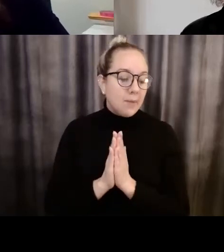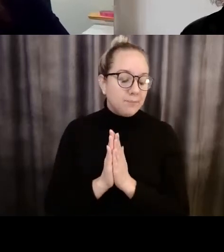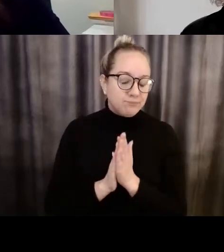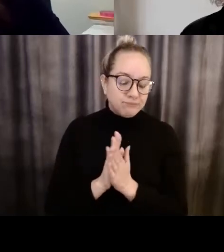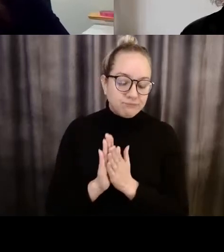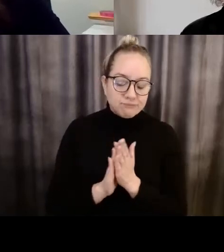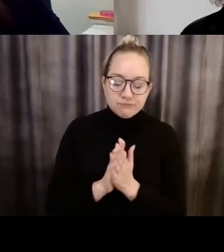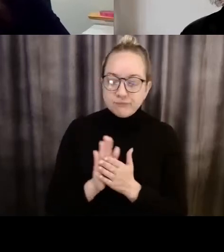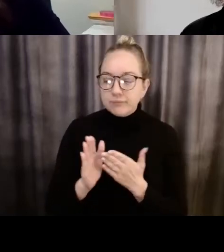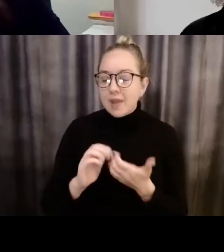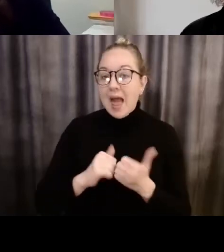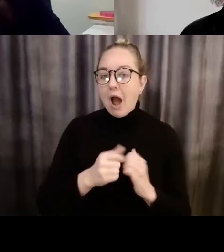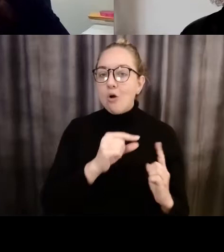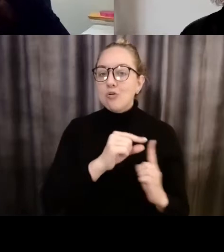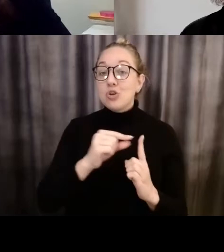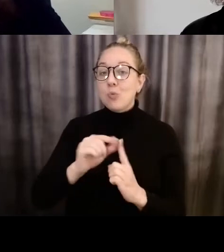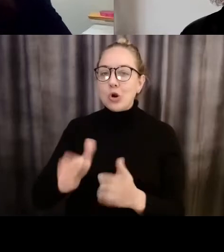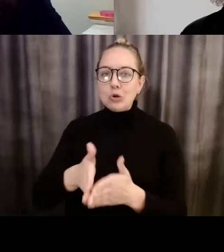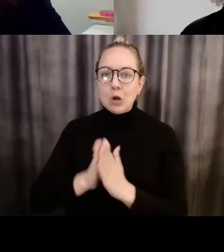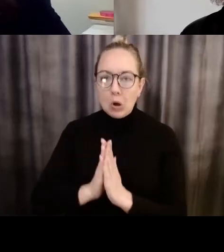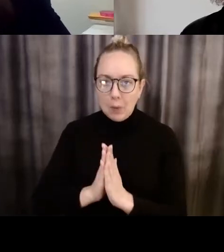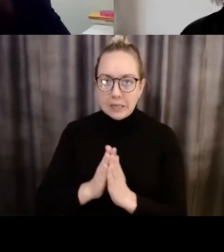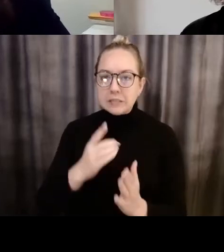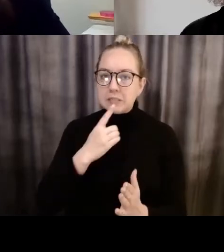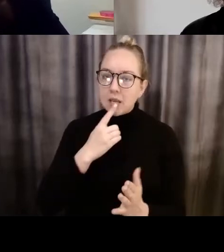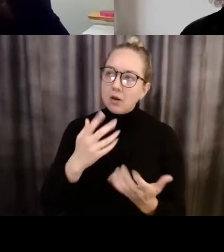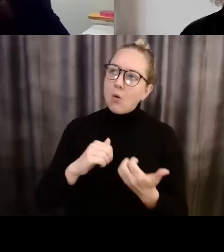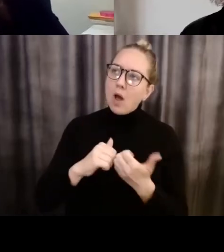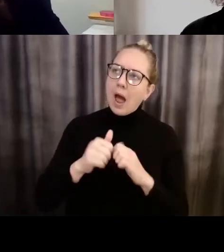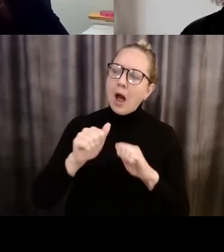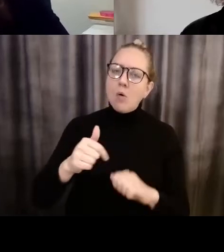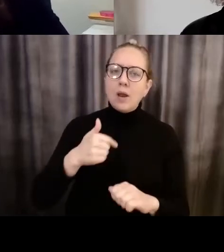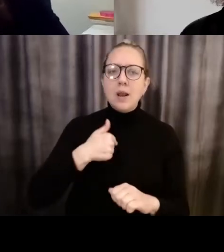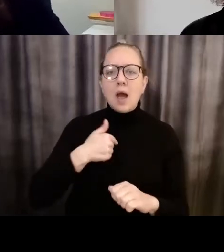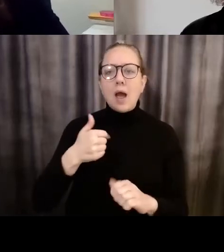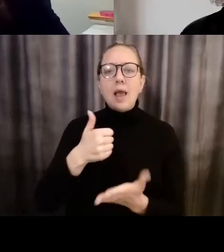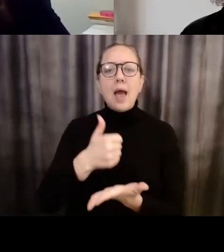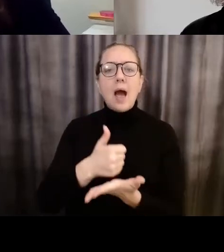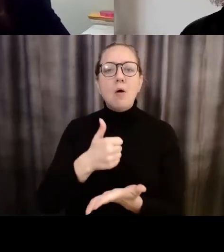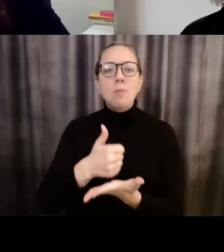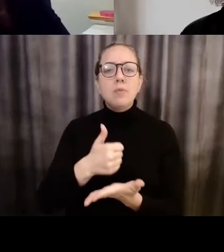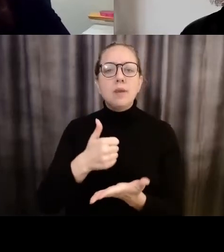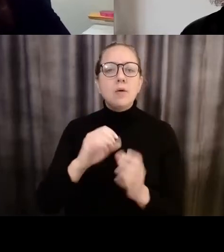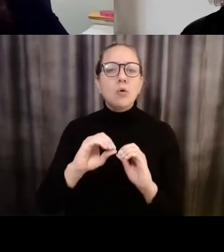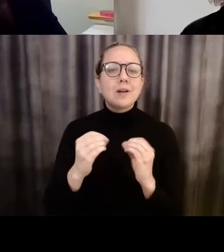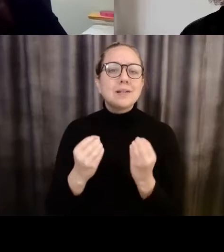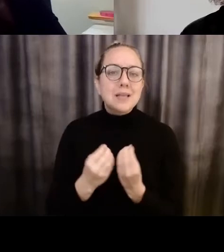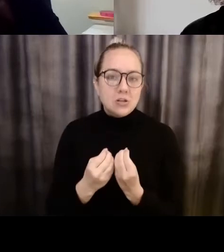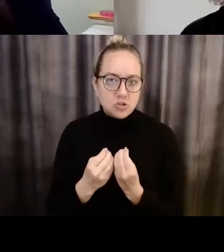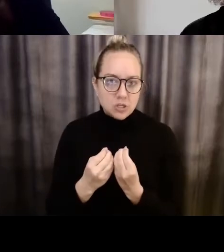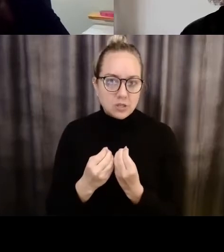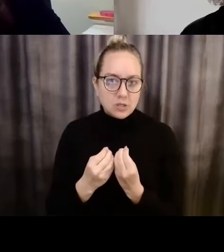the organization? How can you continue to be productive? What have you been able to accomplish so far? So that when you ask